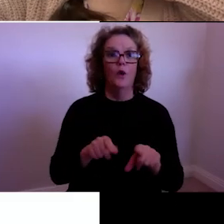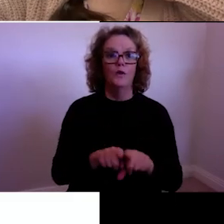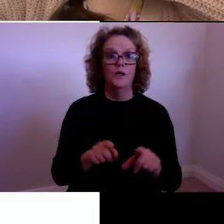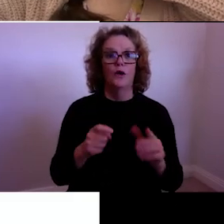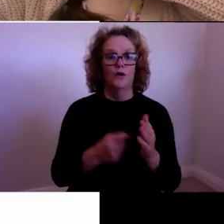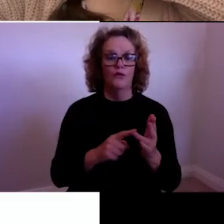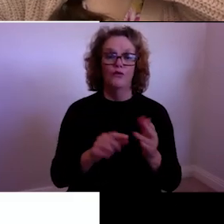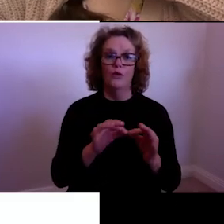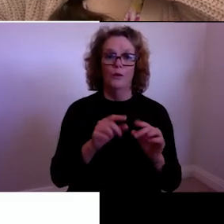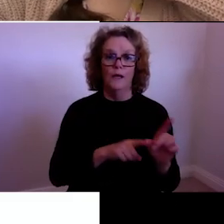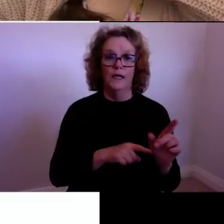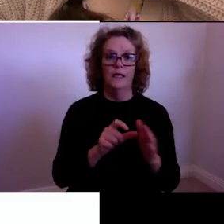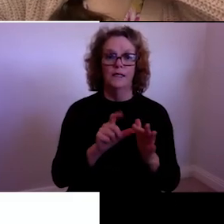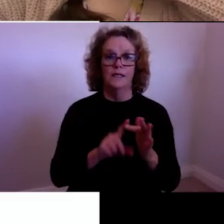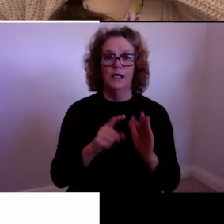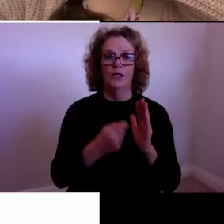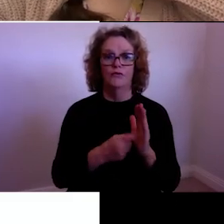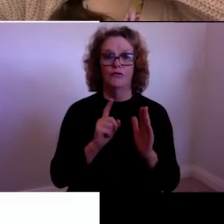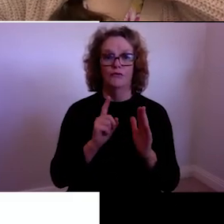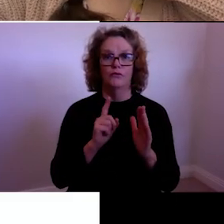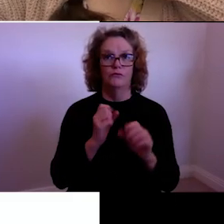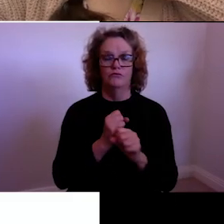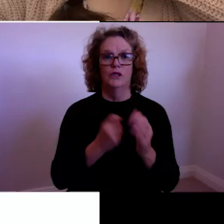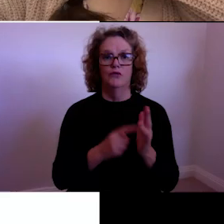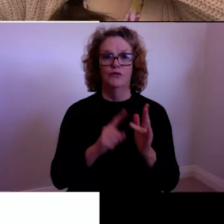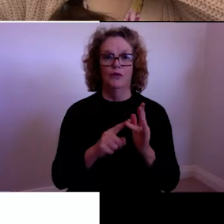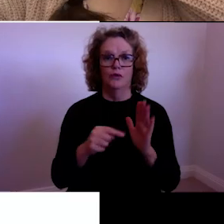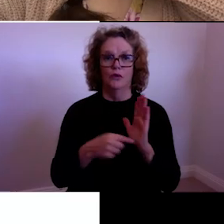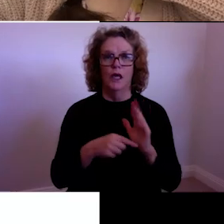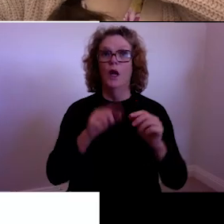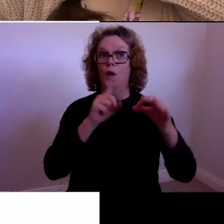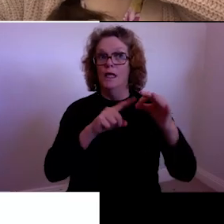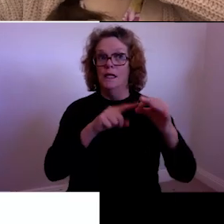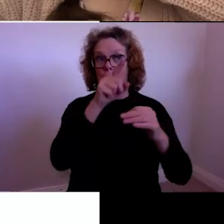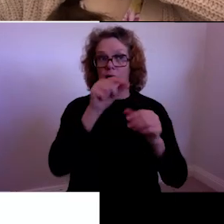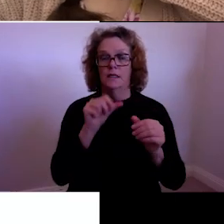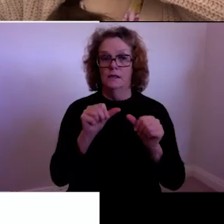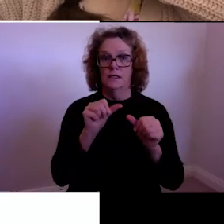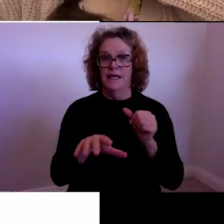a research assistant at the Queensland Centre of Excellence in